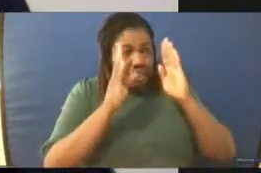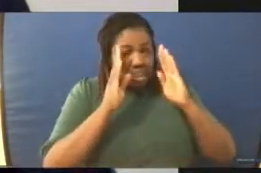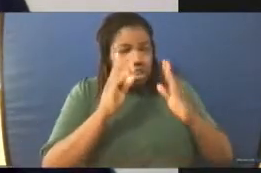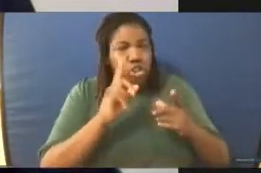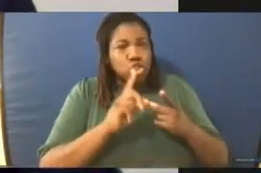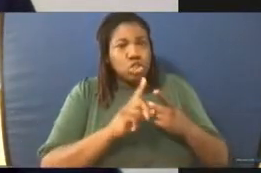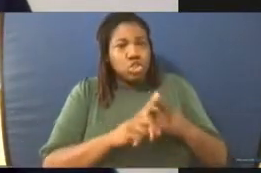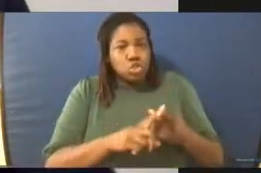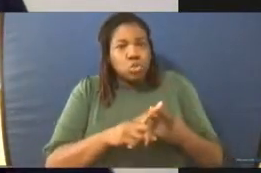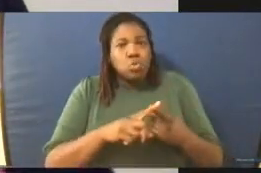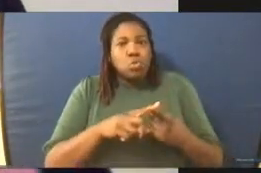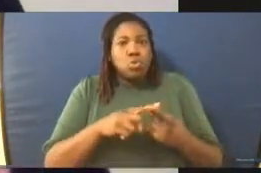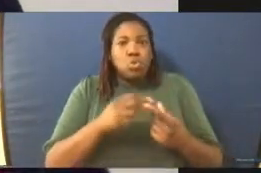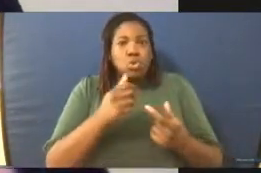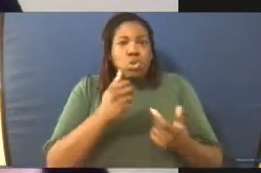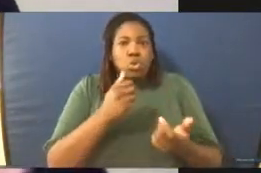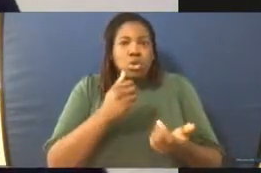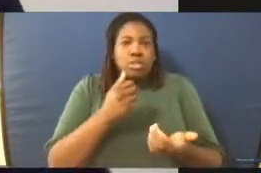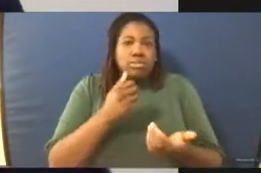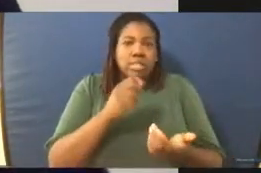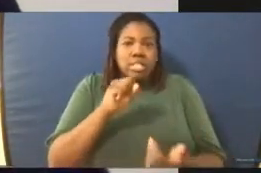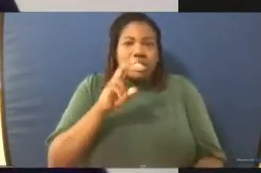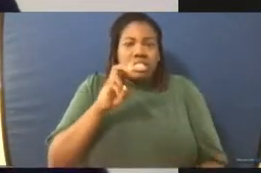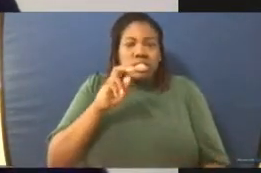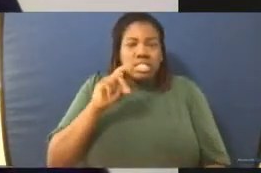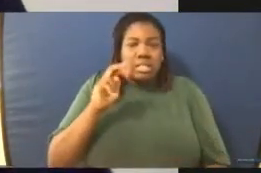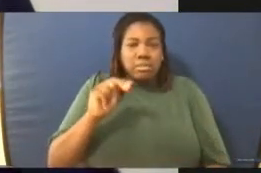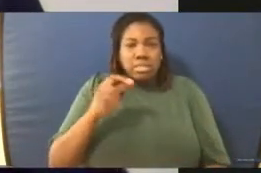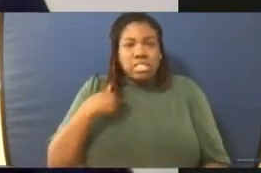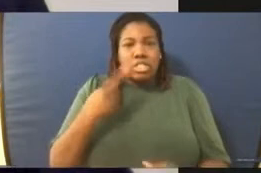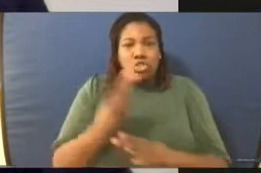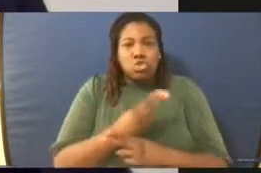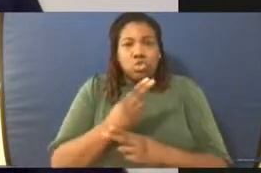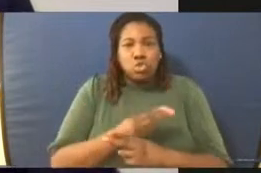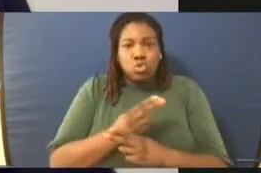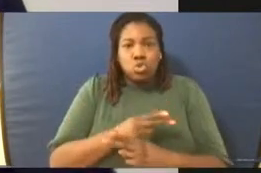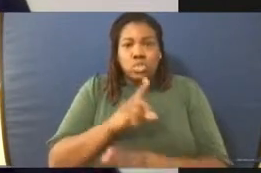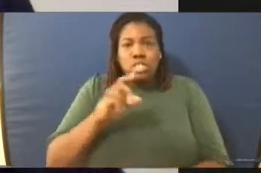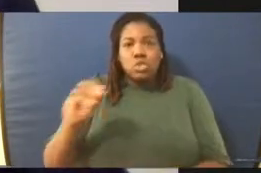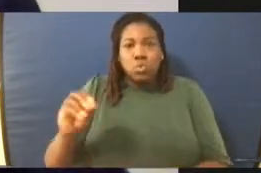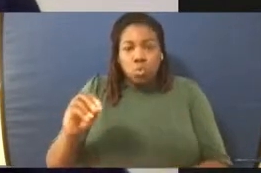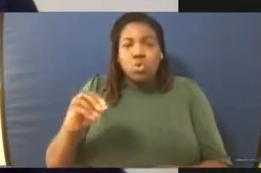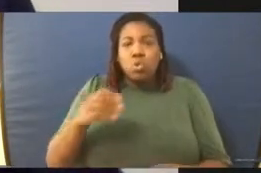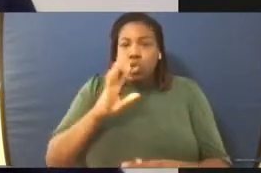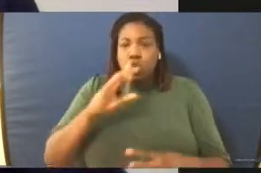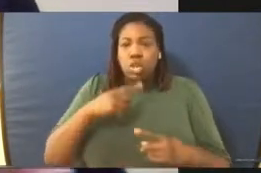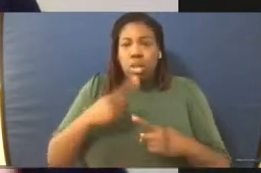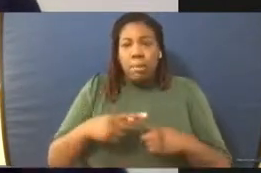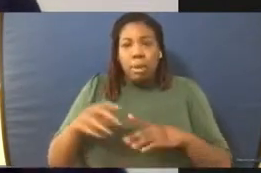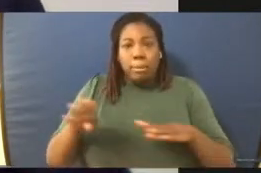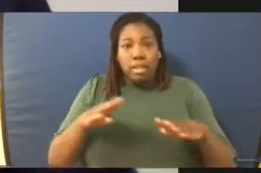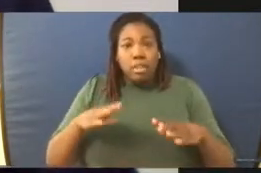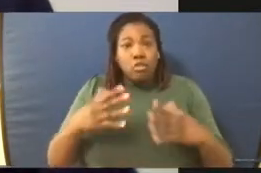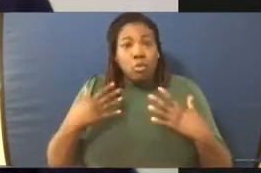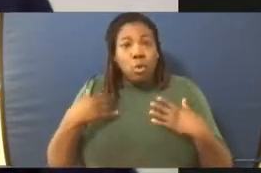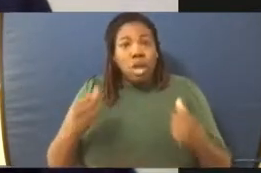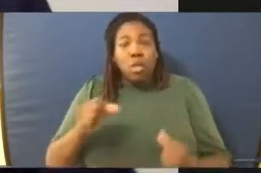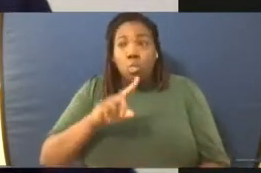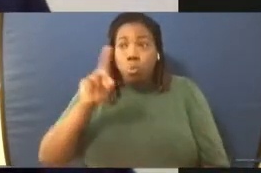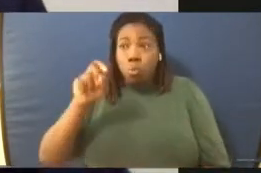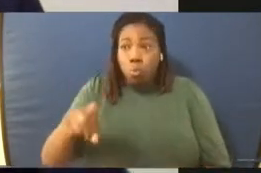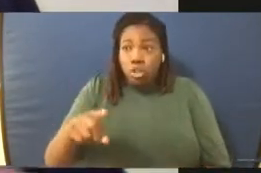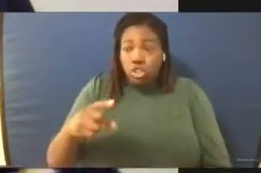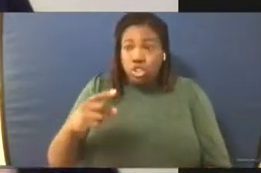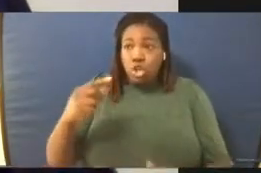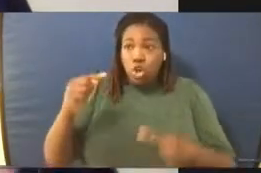use disorders, which I always fear is going to be overlooked when we talk about behavioral health. So I have a question. Harm reduction